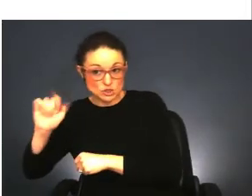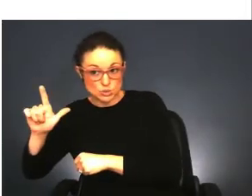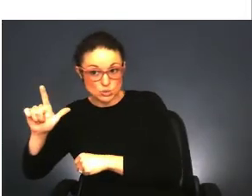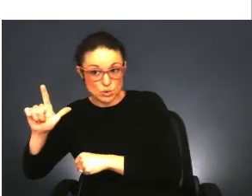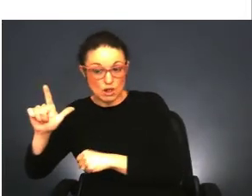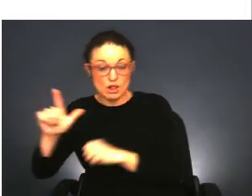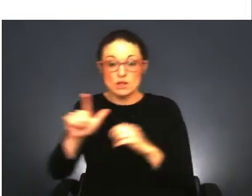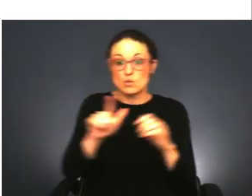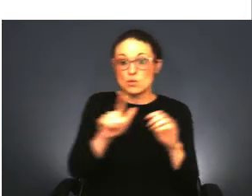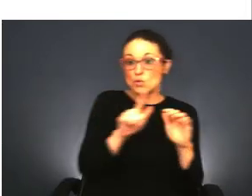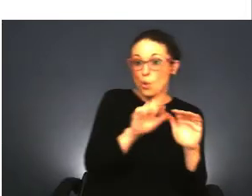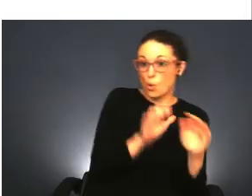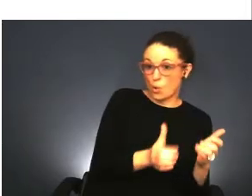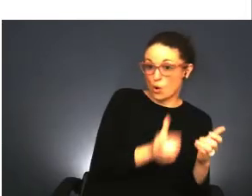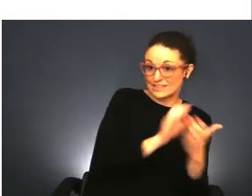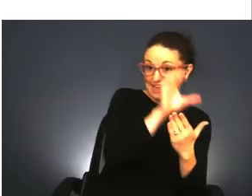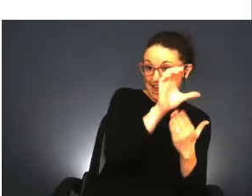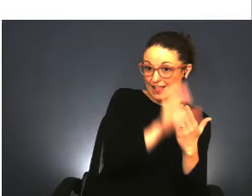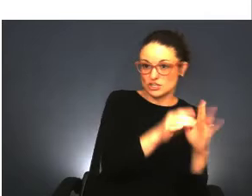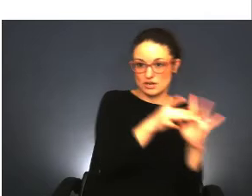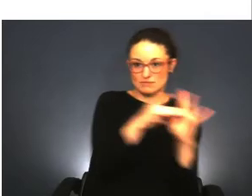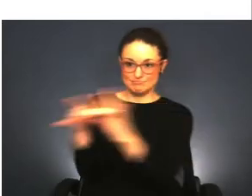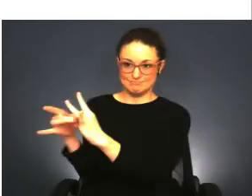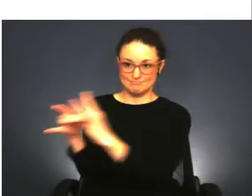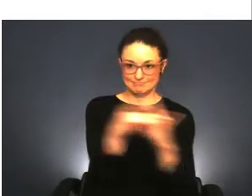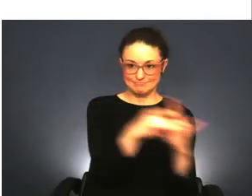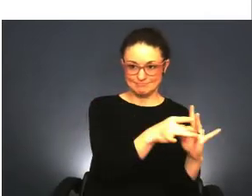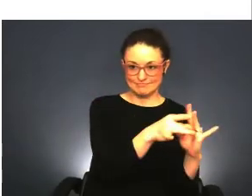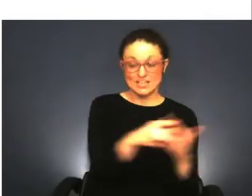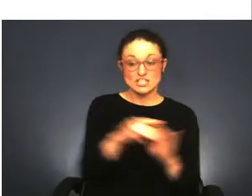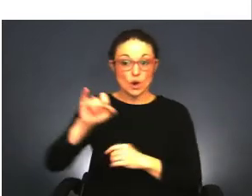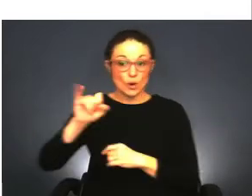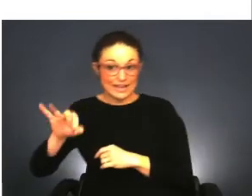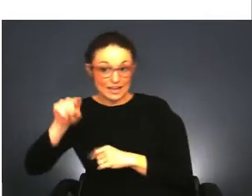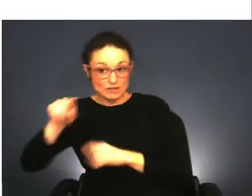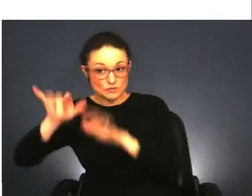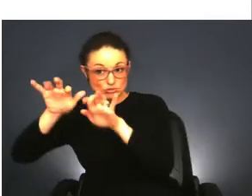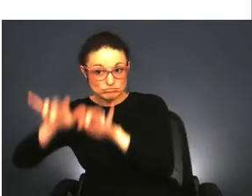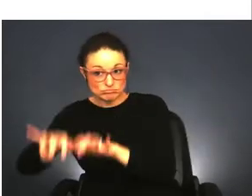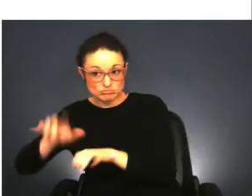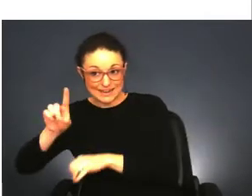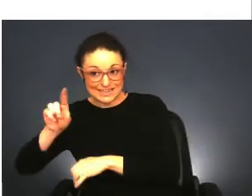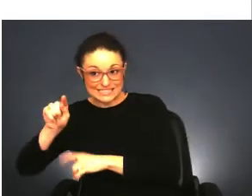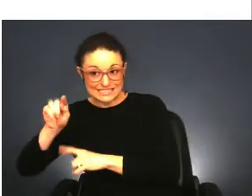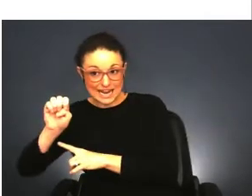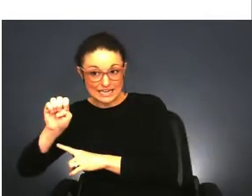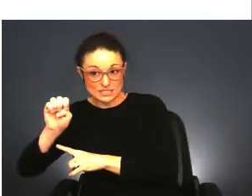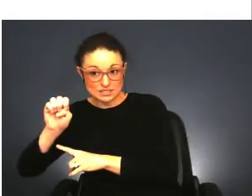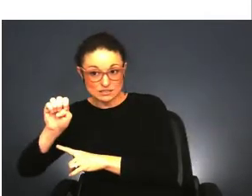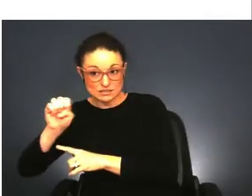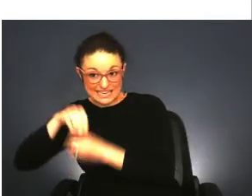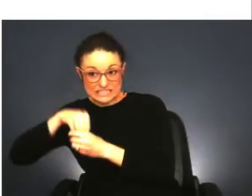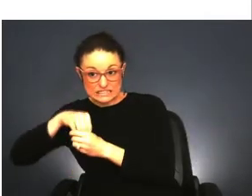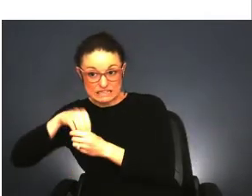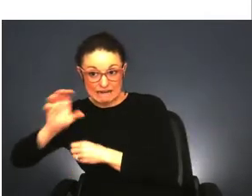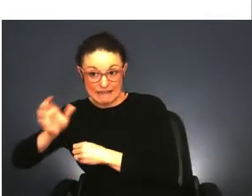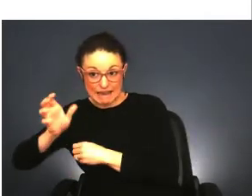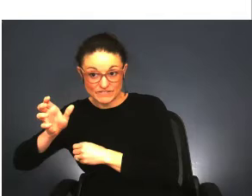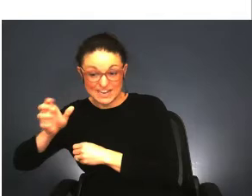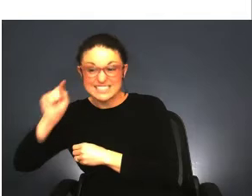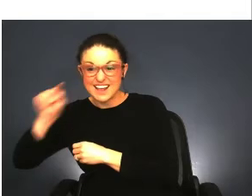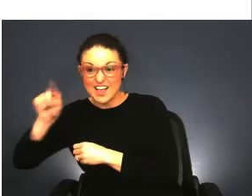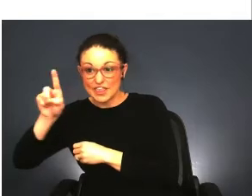connected. What this means is that whenever you enter a date into a form field inside of Canvas, that date